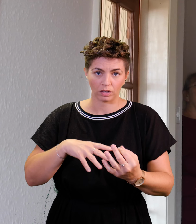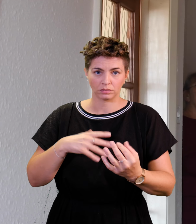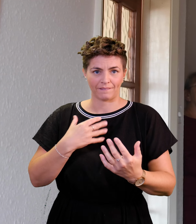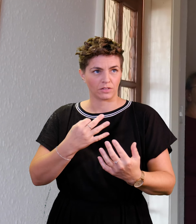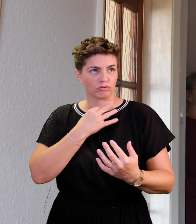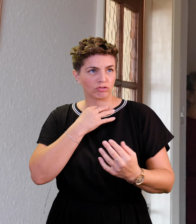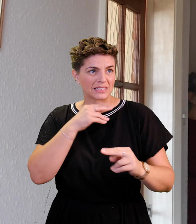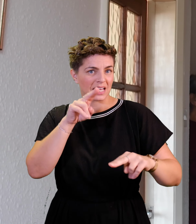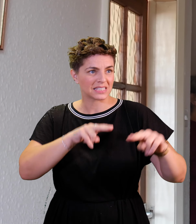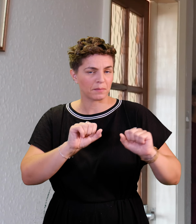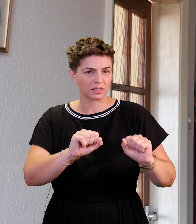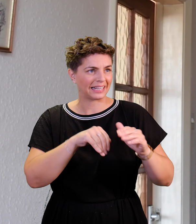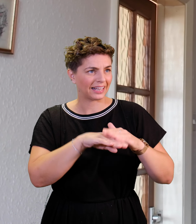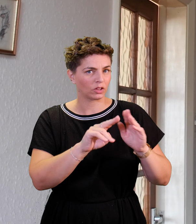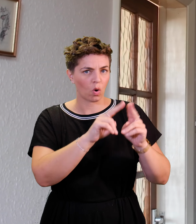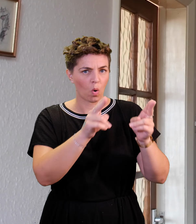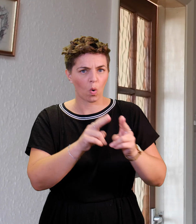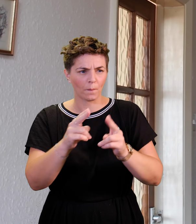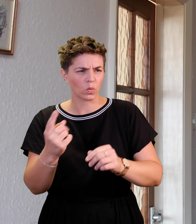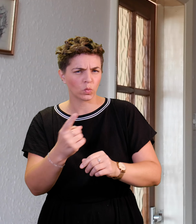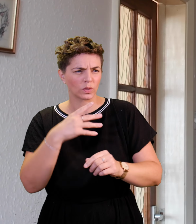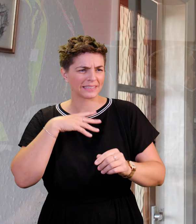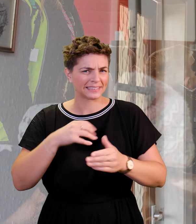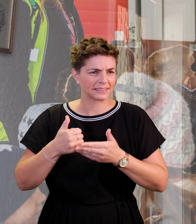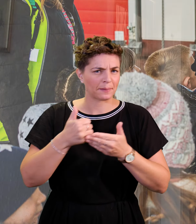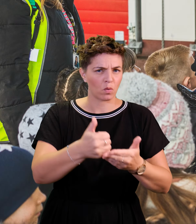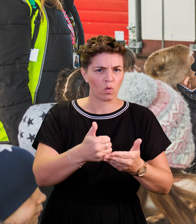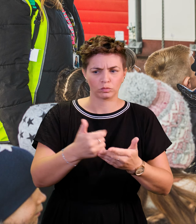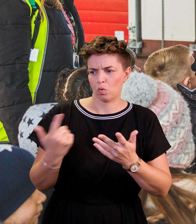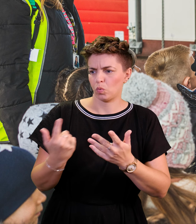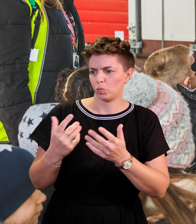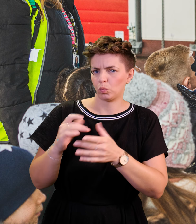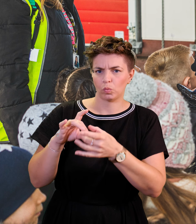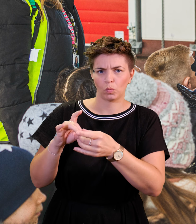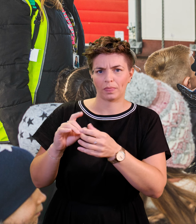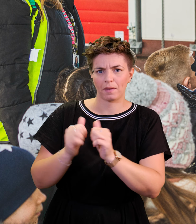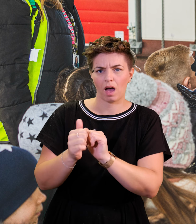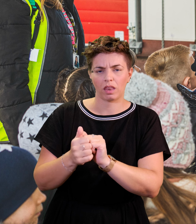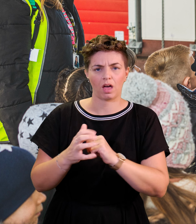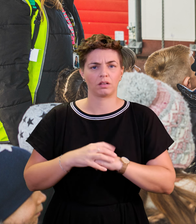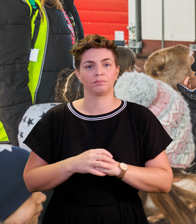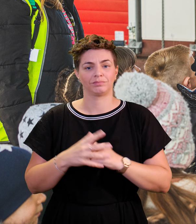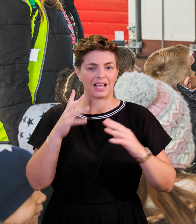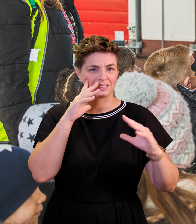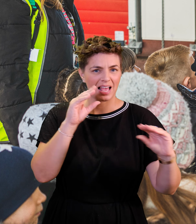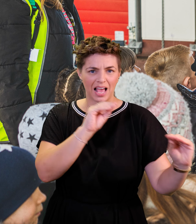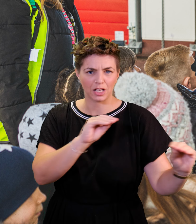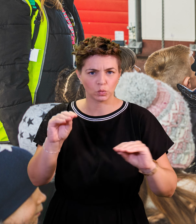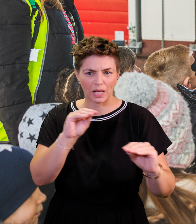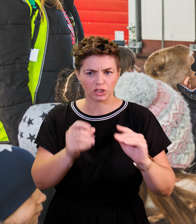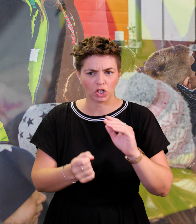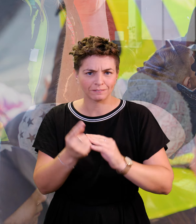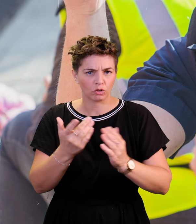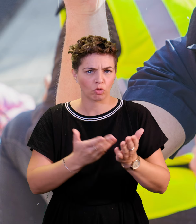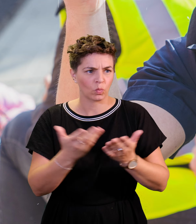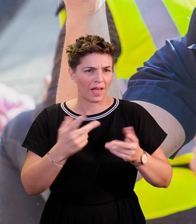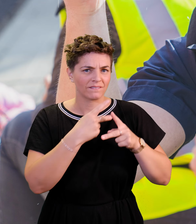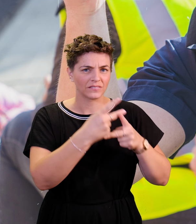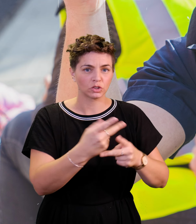a risk matrix about those that need us most or need our partners most. And in our education initiatives across schools